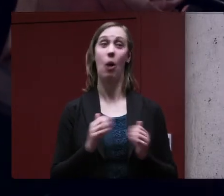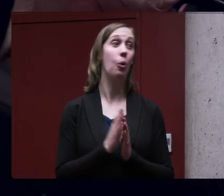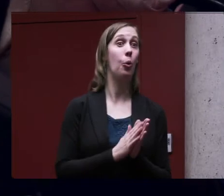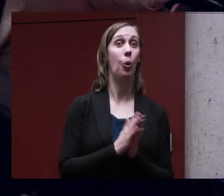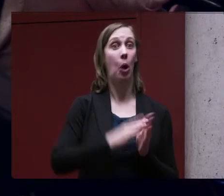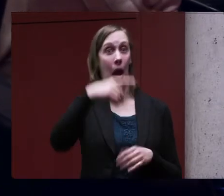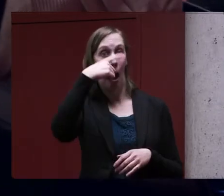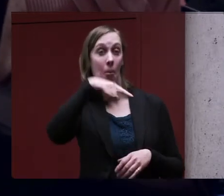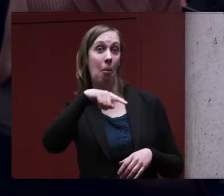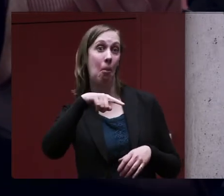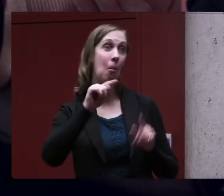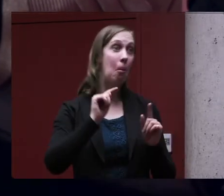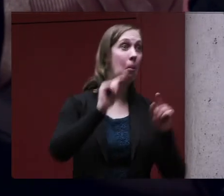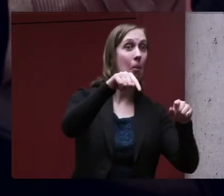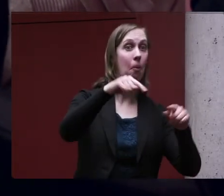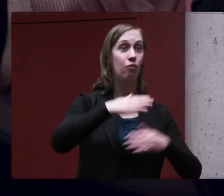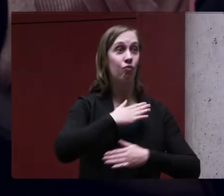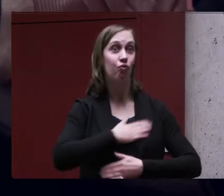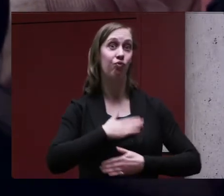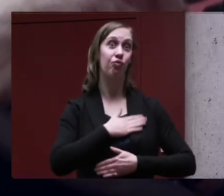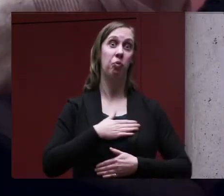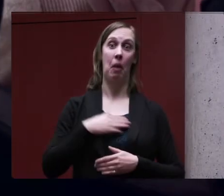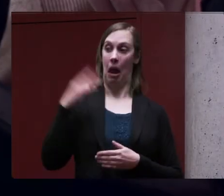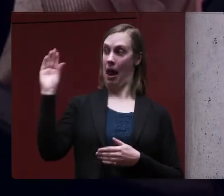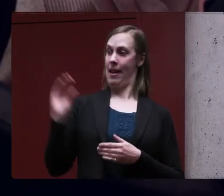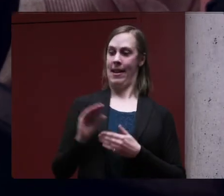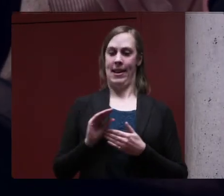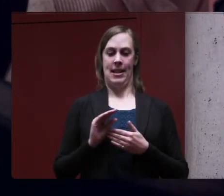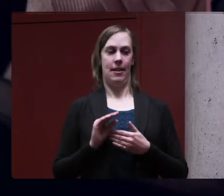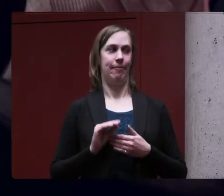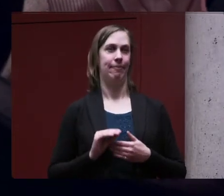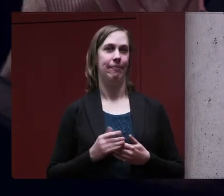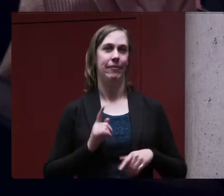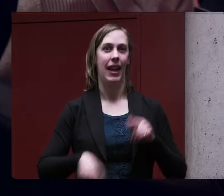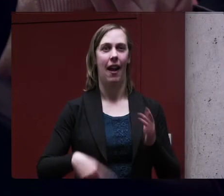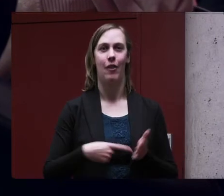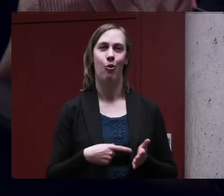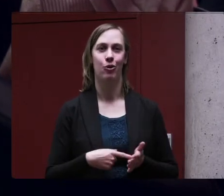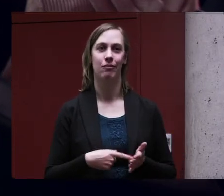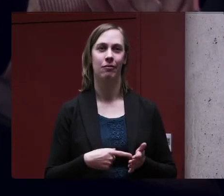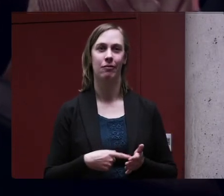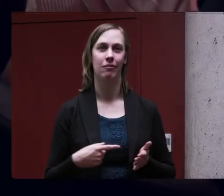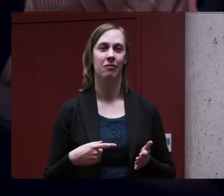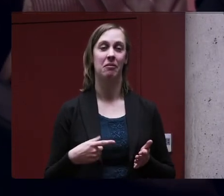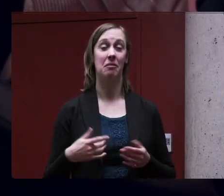be fun. It barely provides us for things that we don't